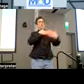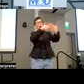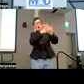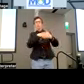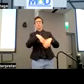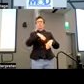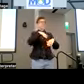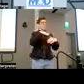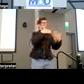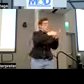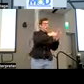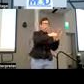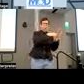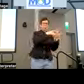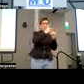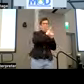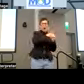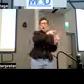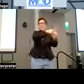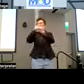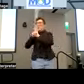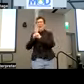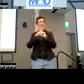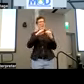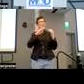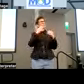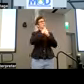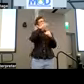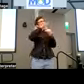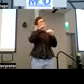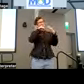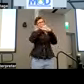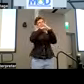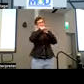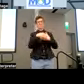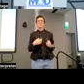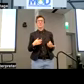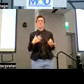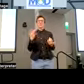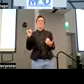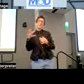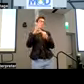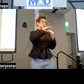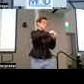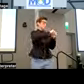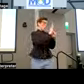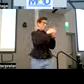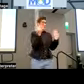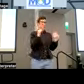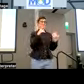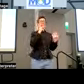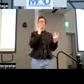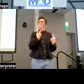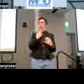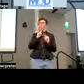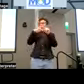leveraging those lawsuits, getting accessibility in voting, which again is a COVID, it's COVID related because people didn't want to go to the